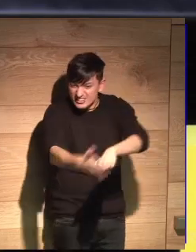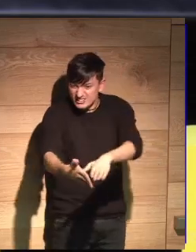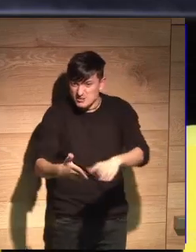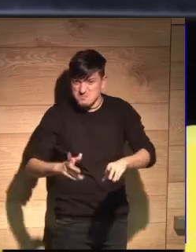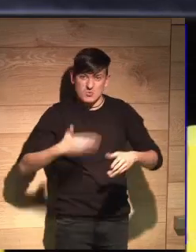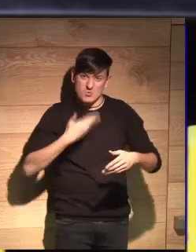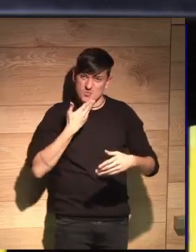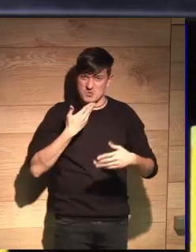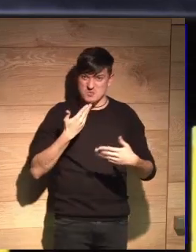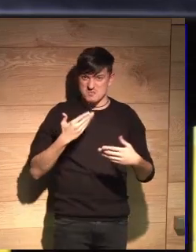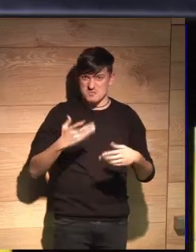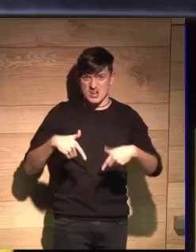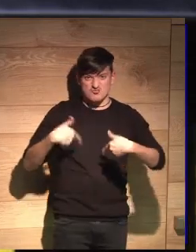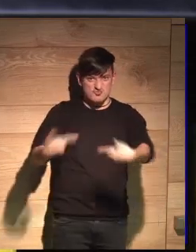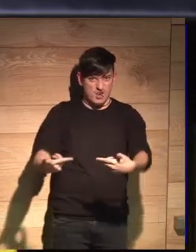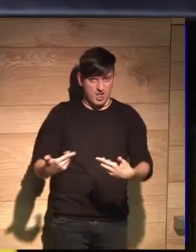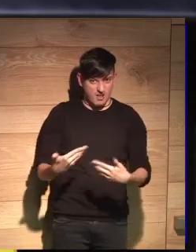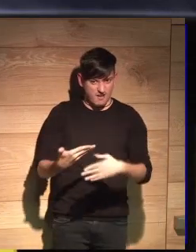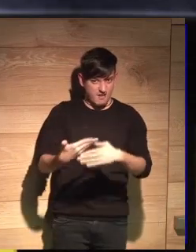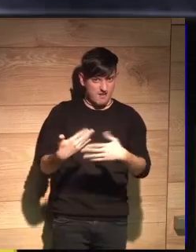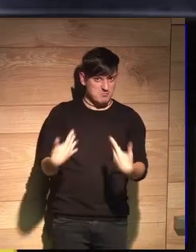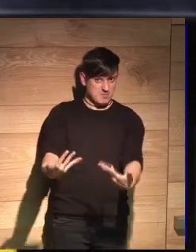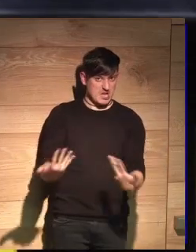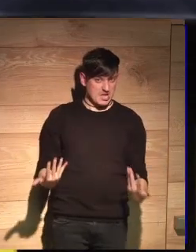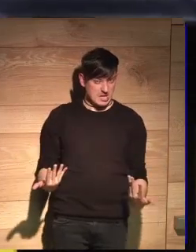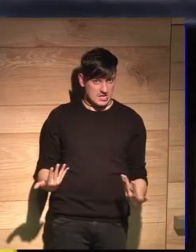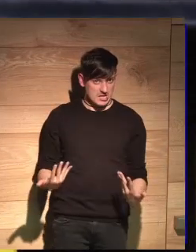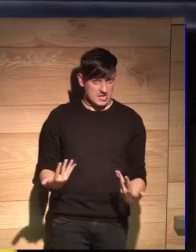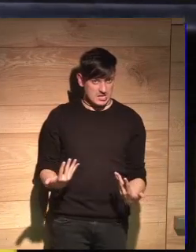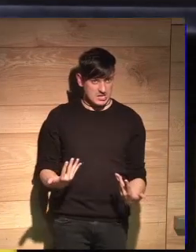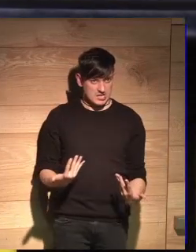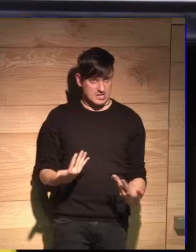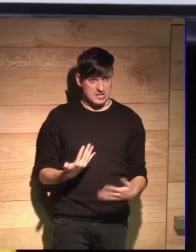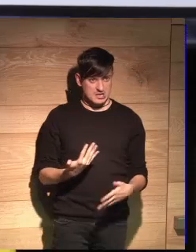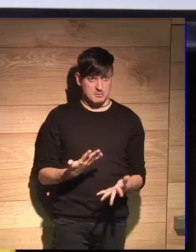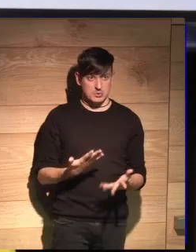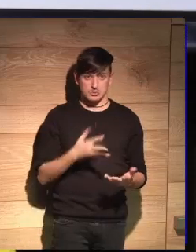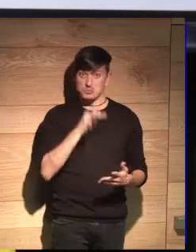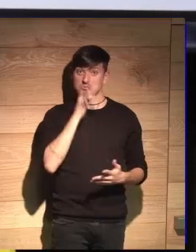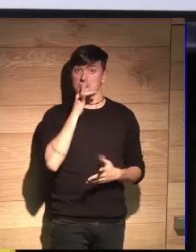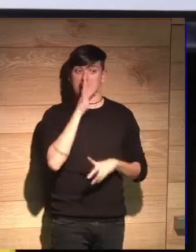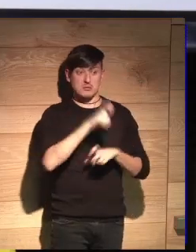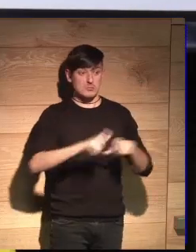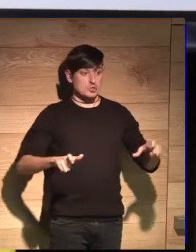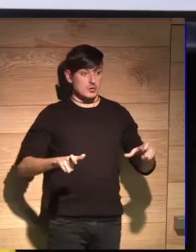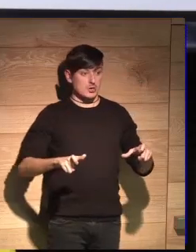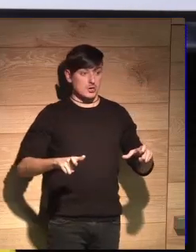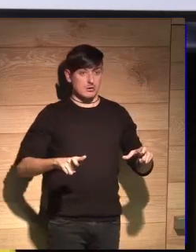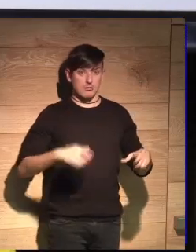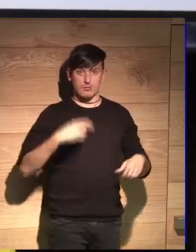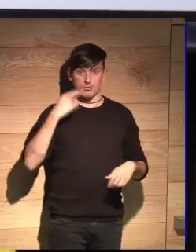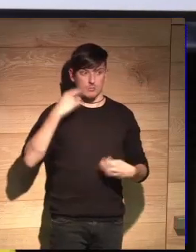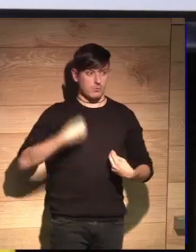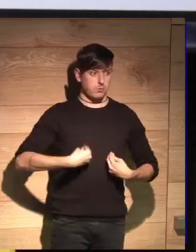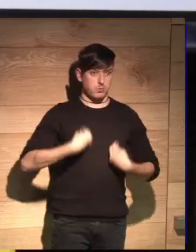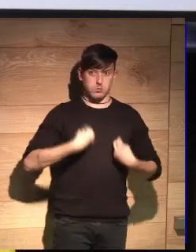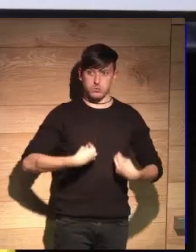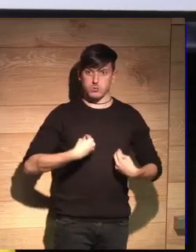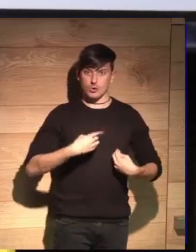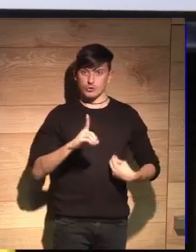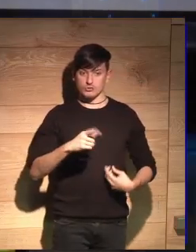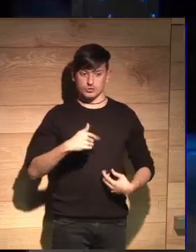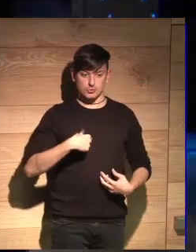else is garbage. And that's something that happens with no scandal whatsoever. No one was scandalous about this.